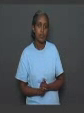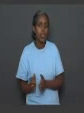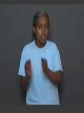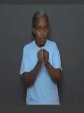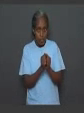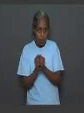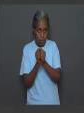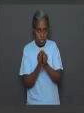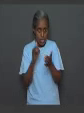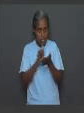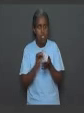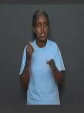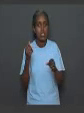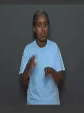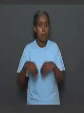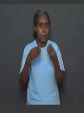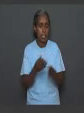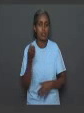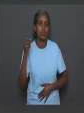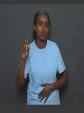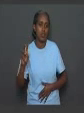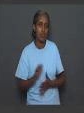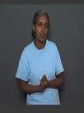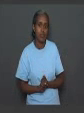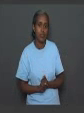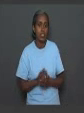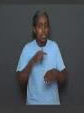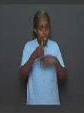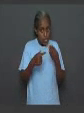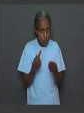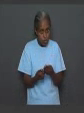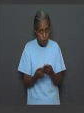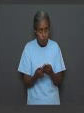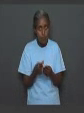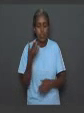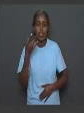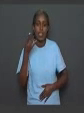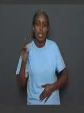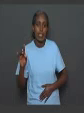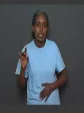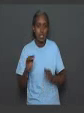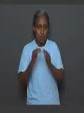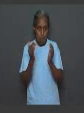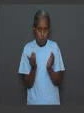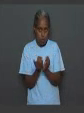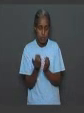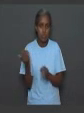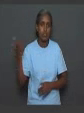Together, that makes 12. So, of the 18 balls in the